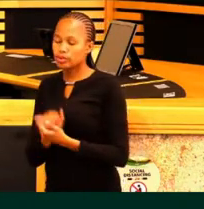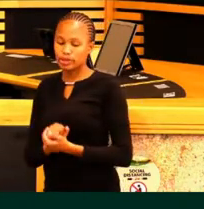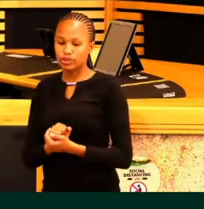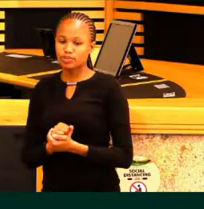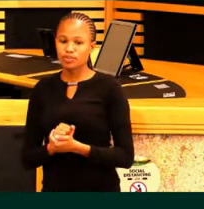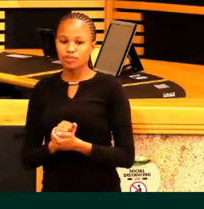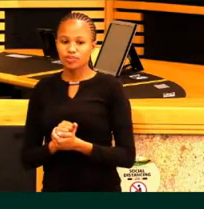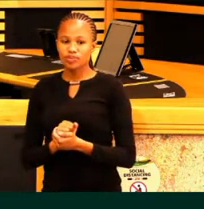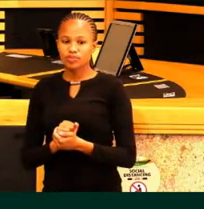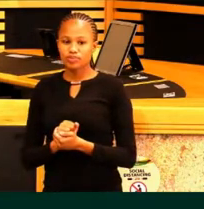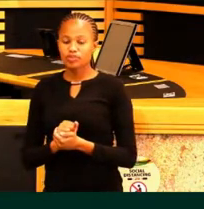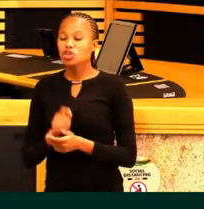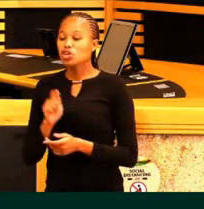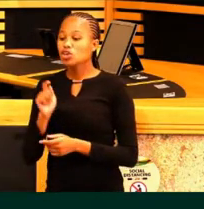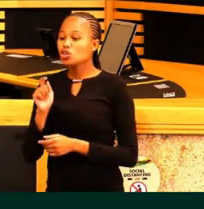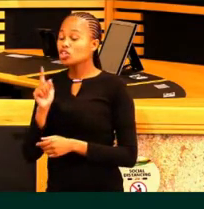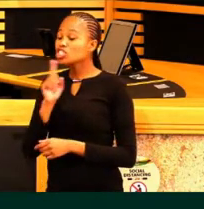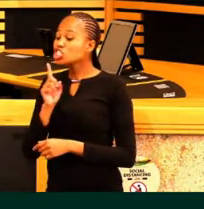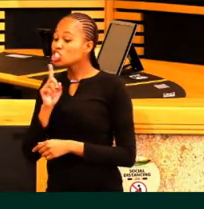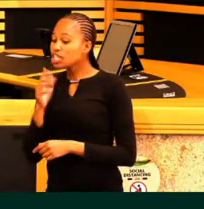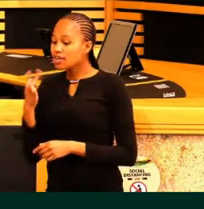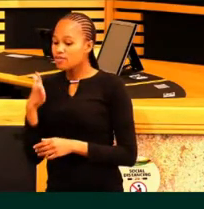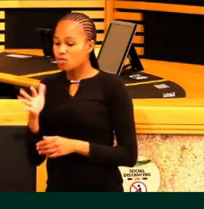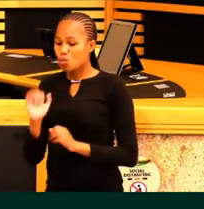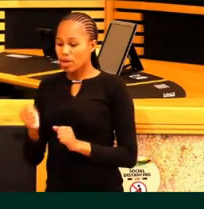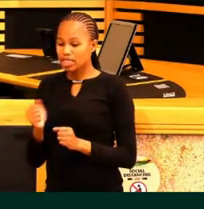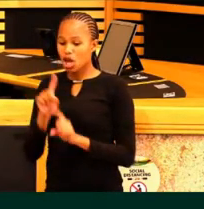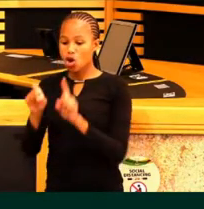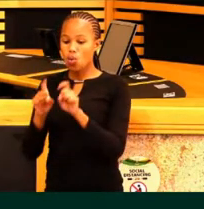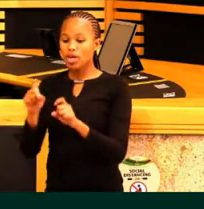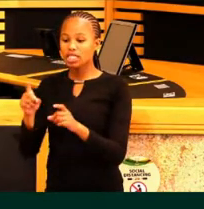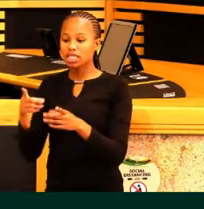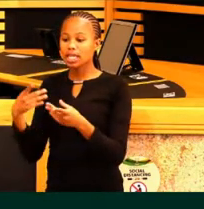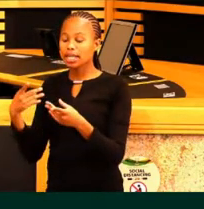question paper um